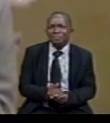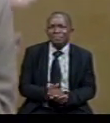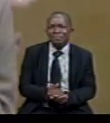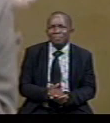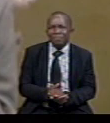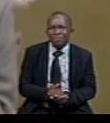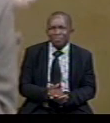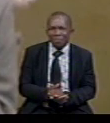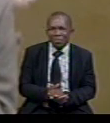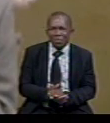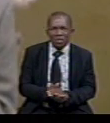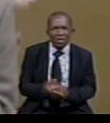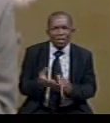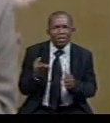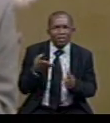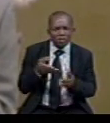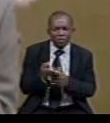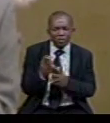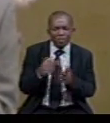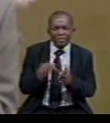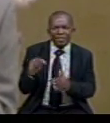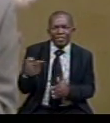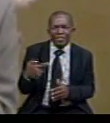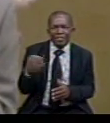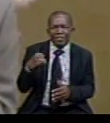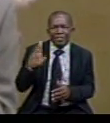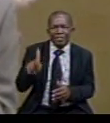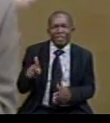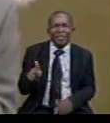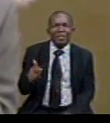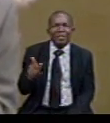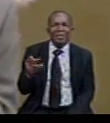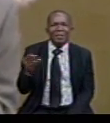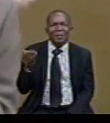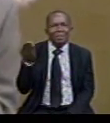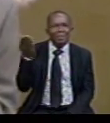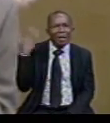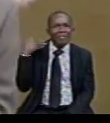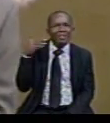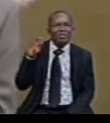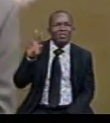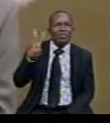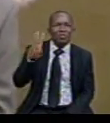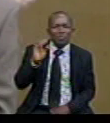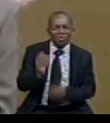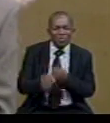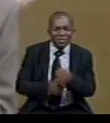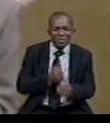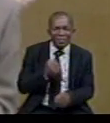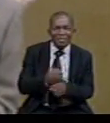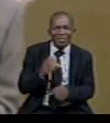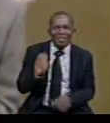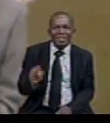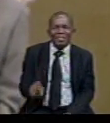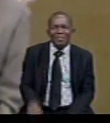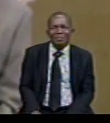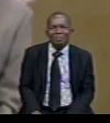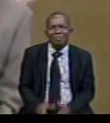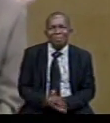Through this GCK, the last 24 months, lives have been